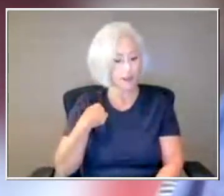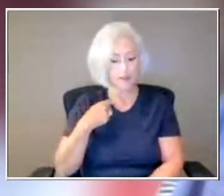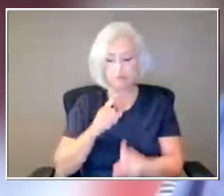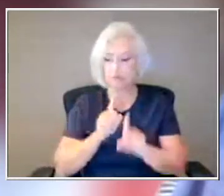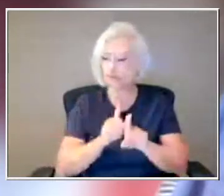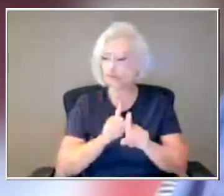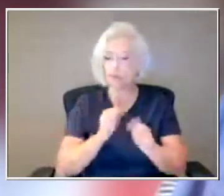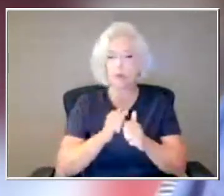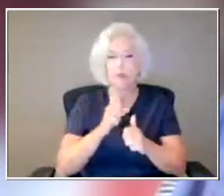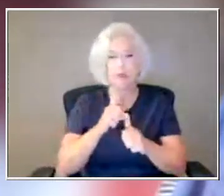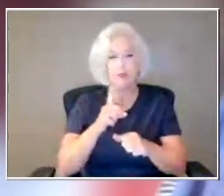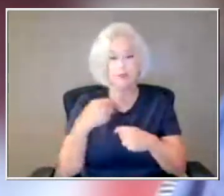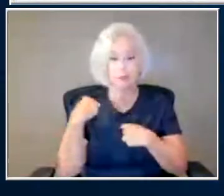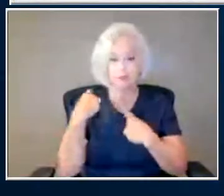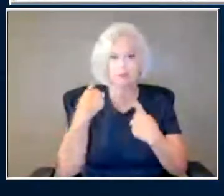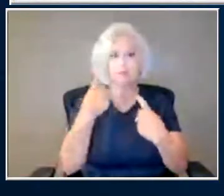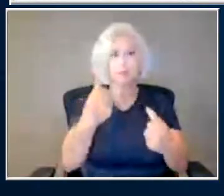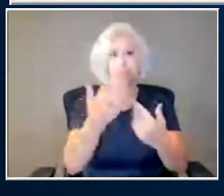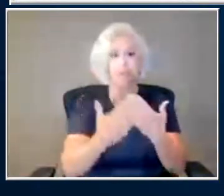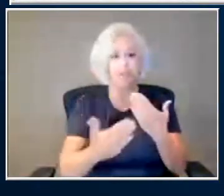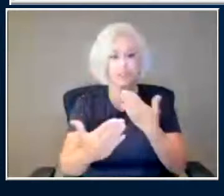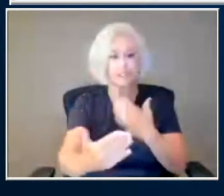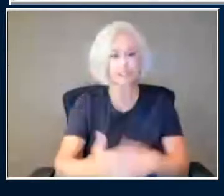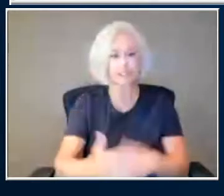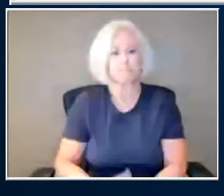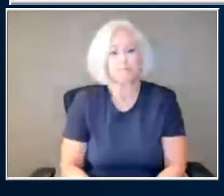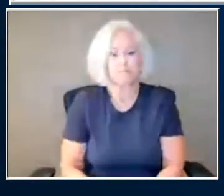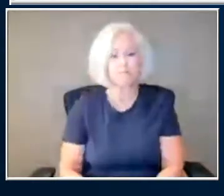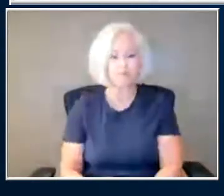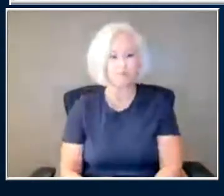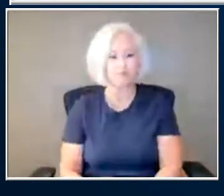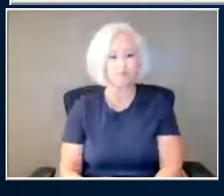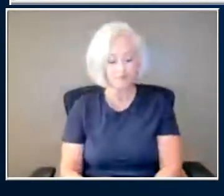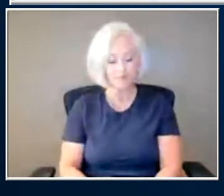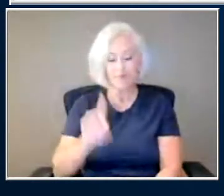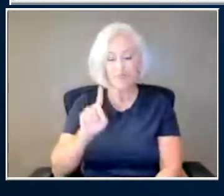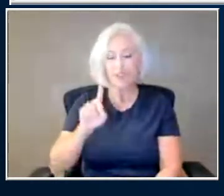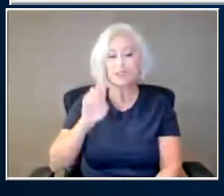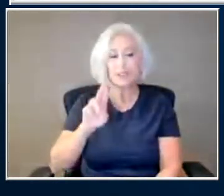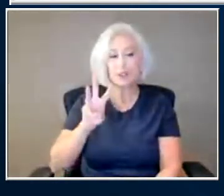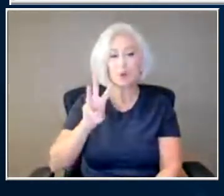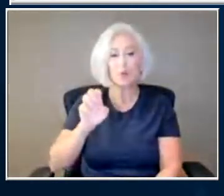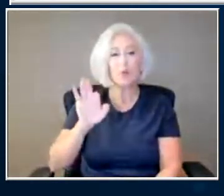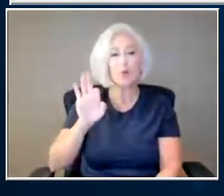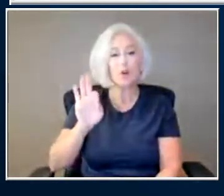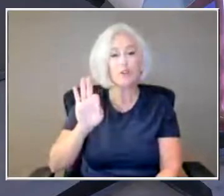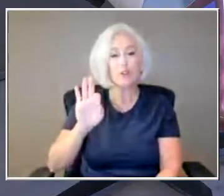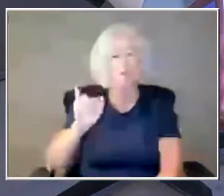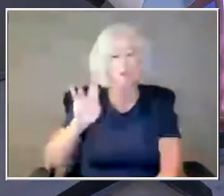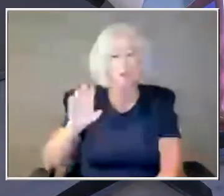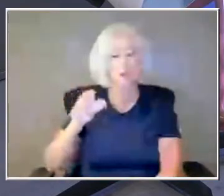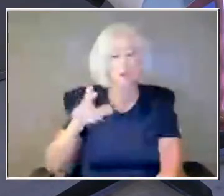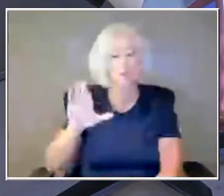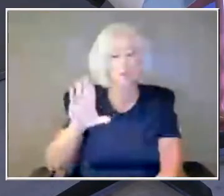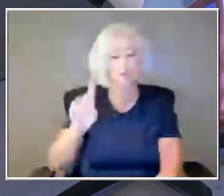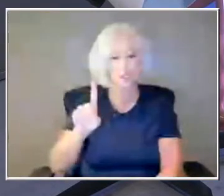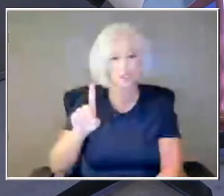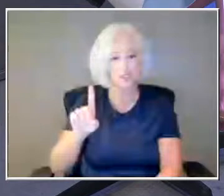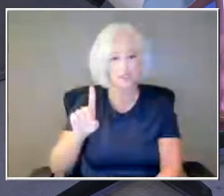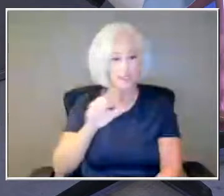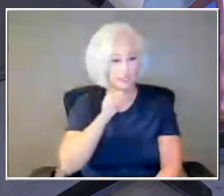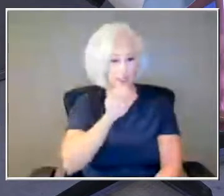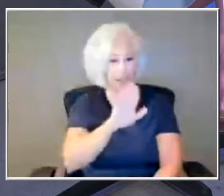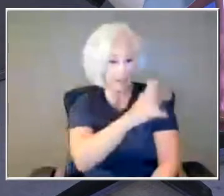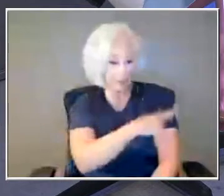since. So, Dr. Wolf Birchfield, I know Tim is not your patient, but what stands out about Tim's story as you're hearing it